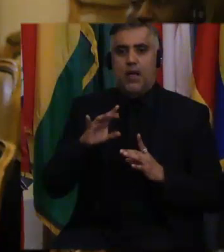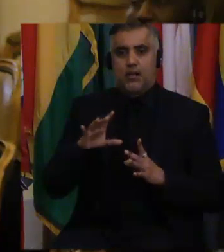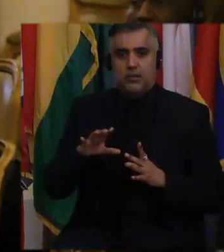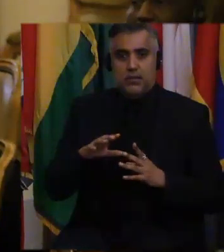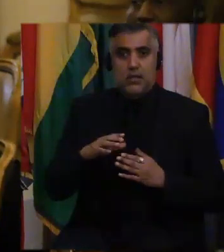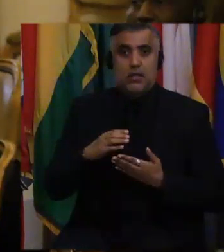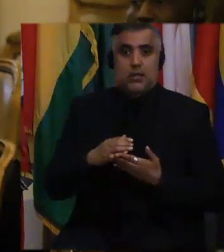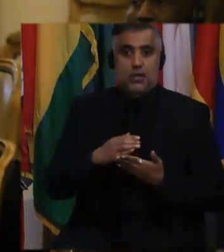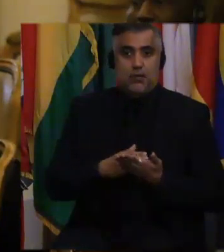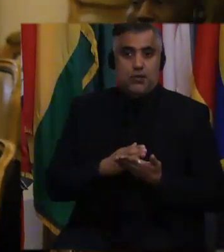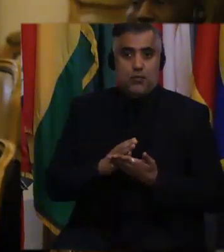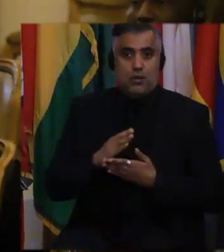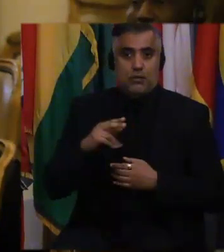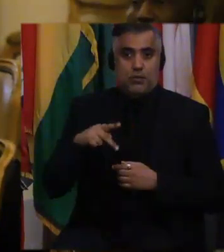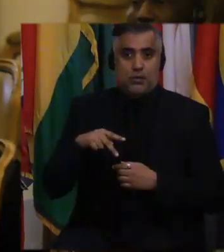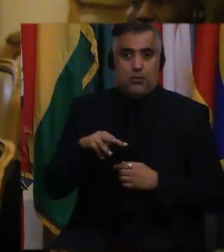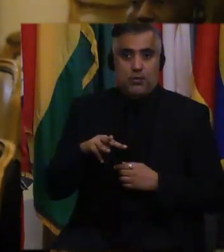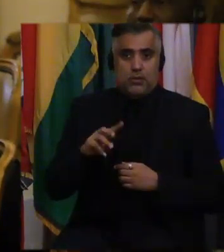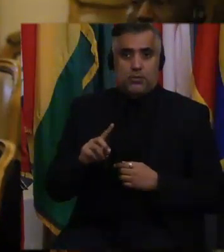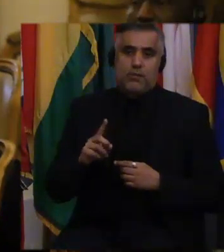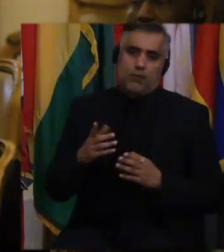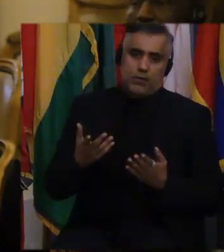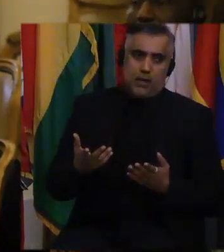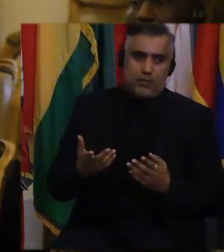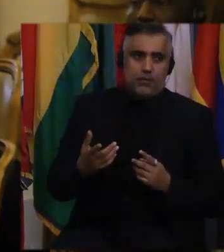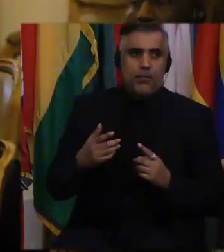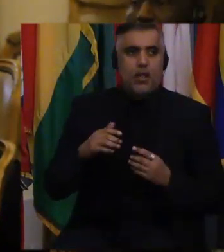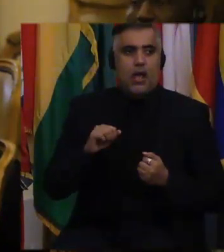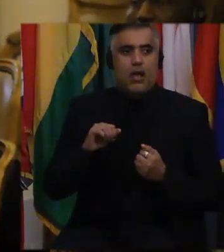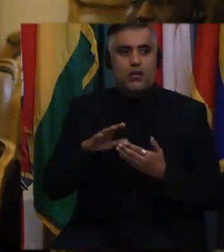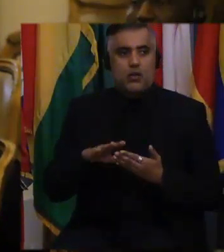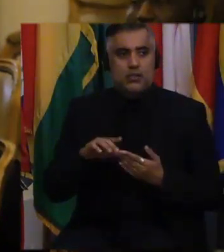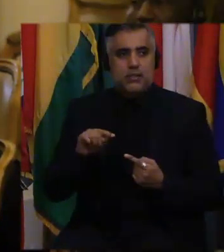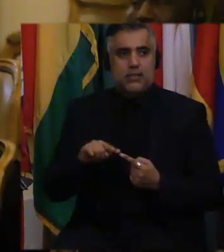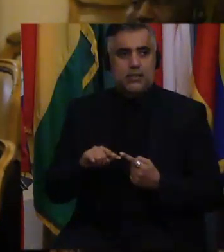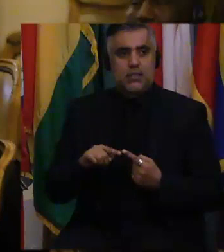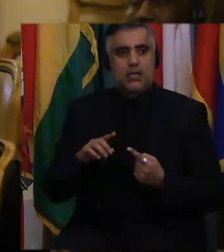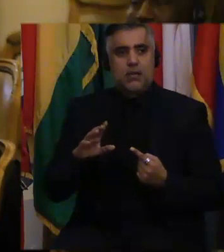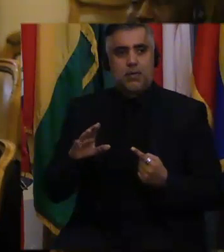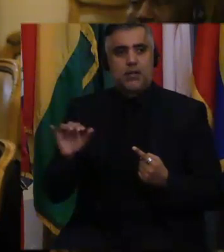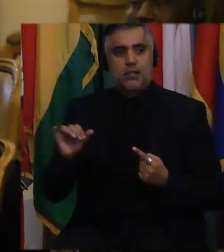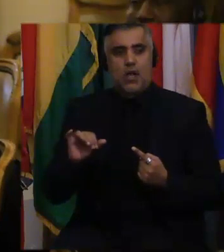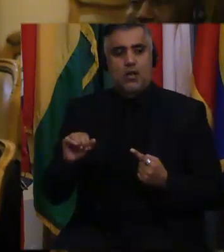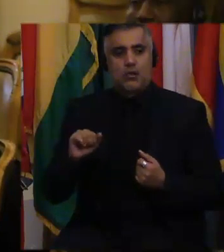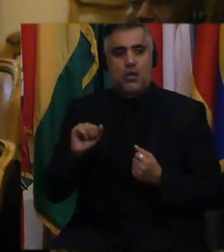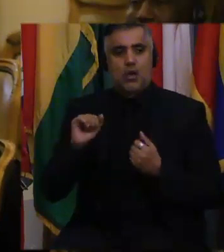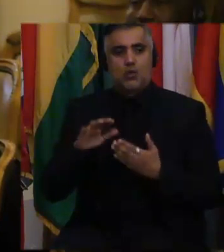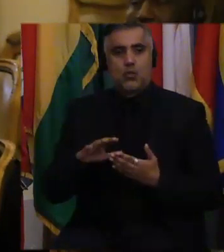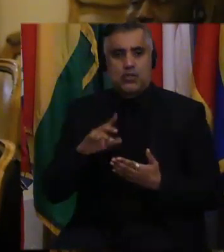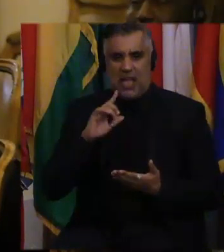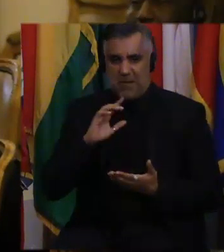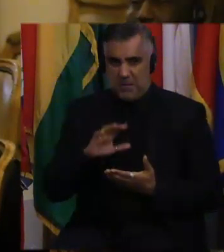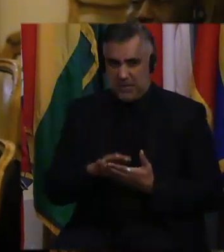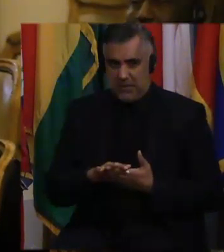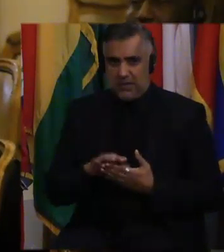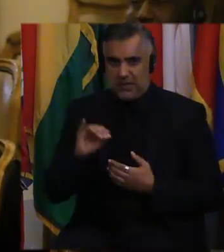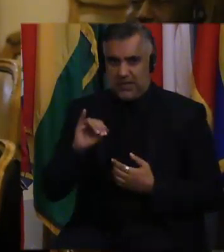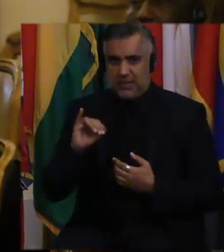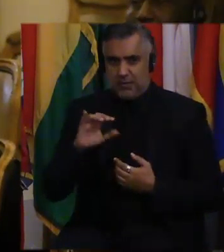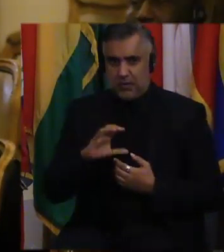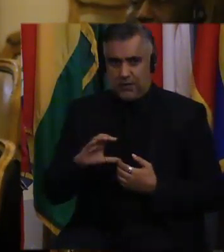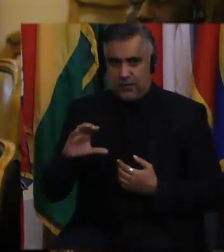The Convention on the Rights of Persons with Disabilities, for example, addresses this, but it's also addressed, I believe, in the